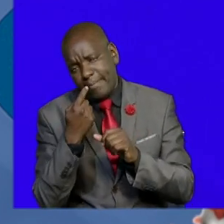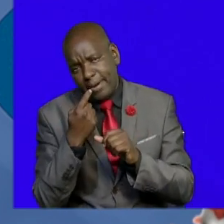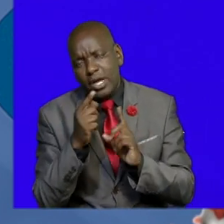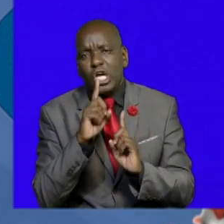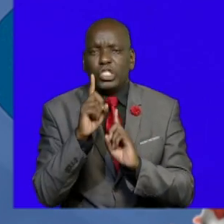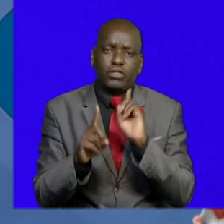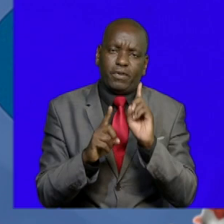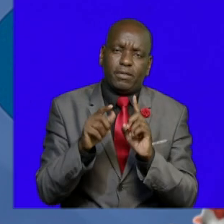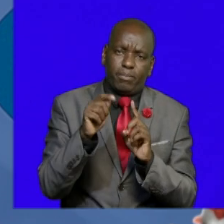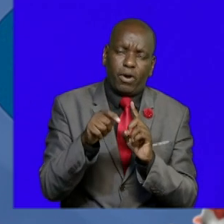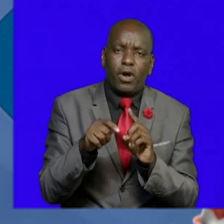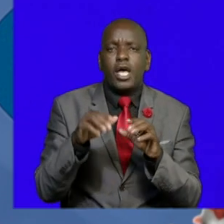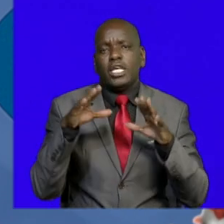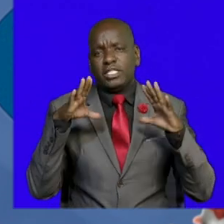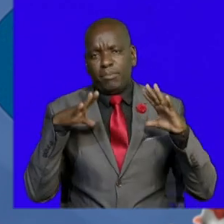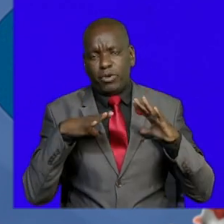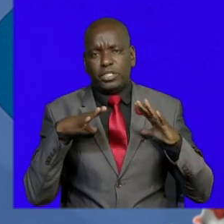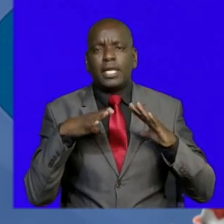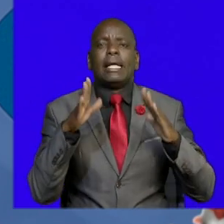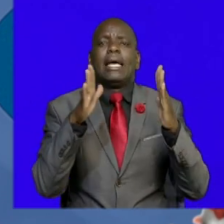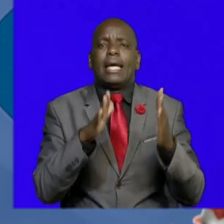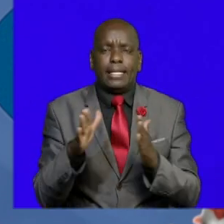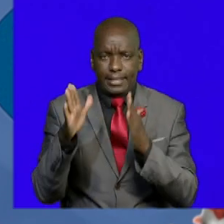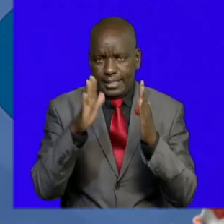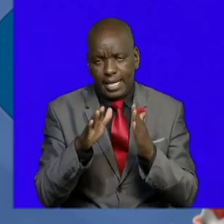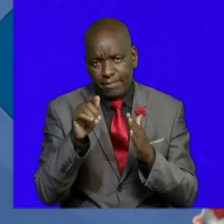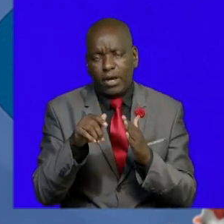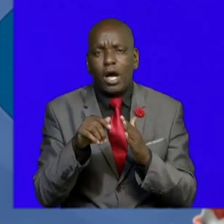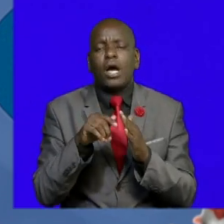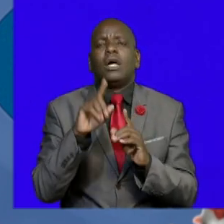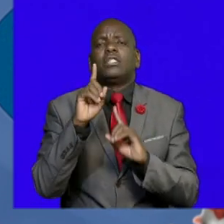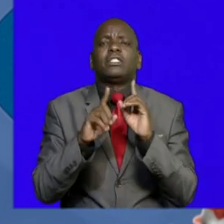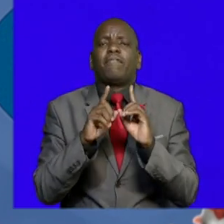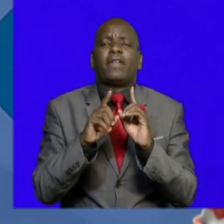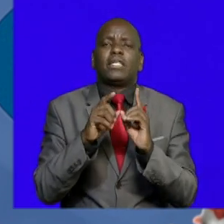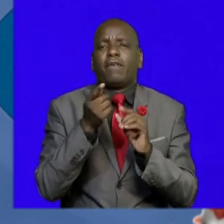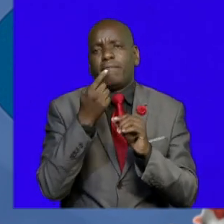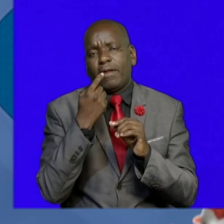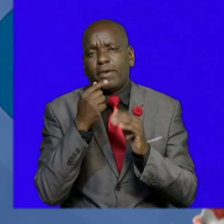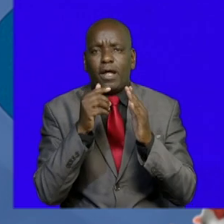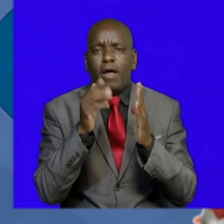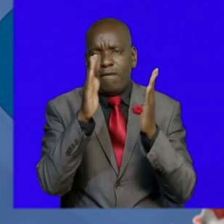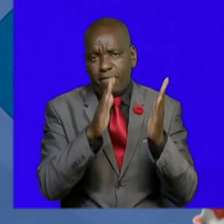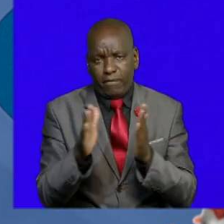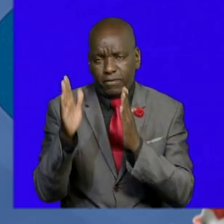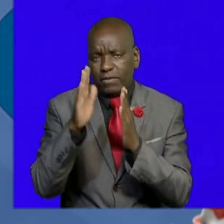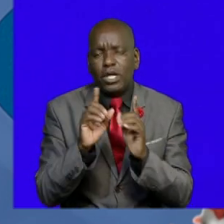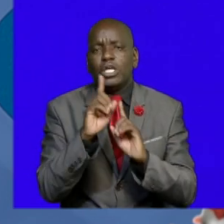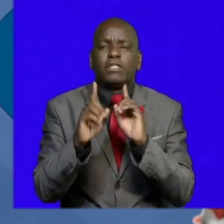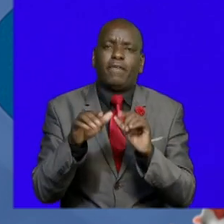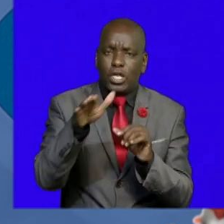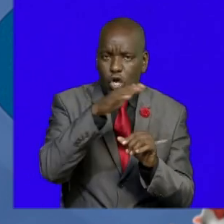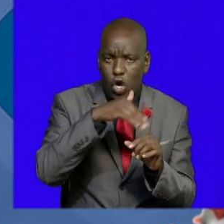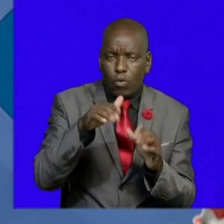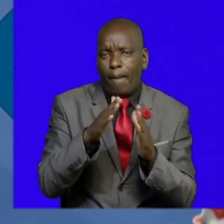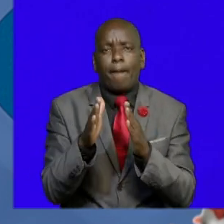side effects is a critical strategic area that the National Vaccine Framework also covers